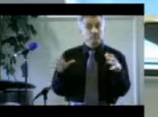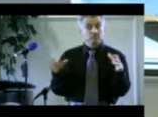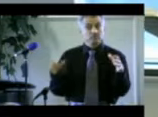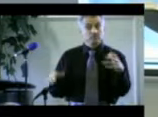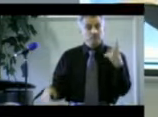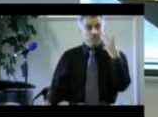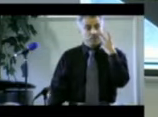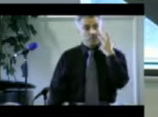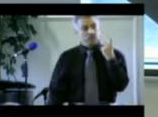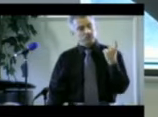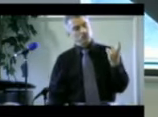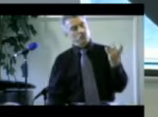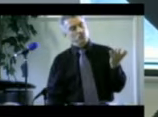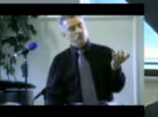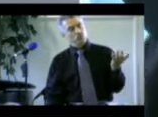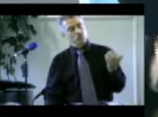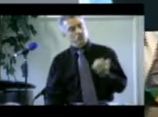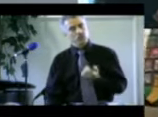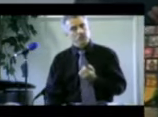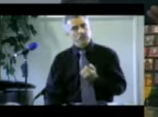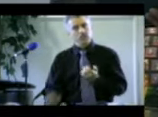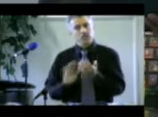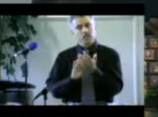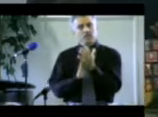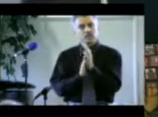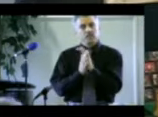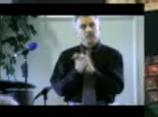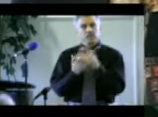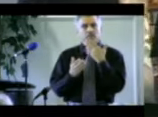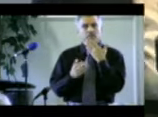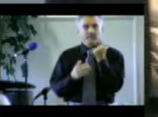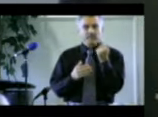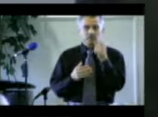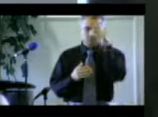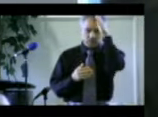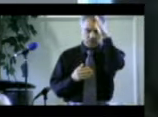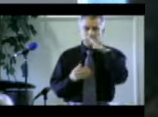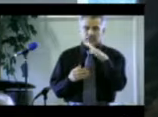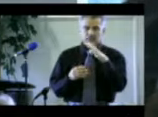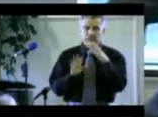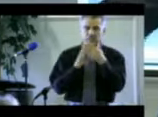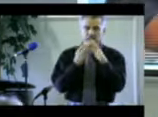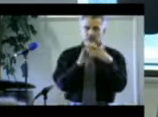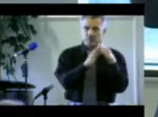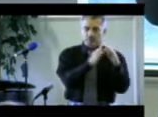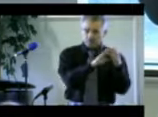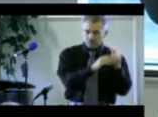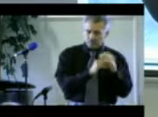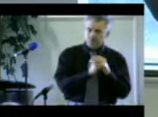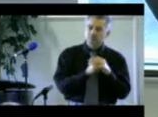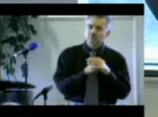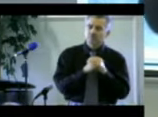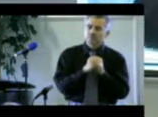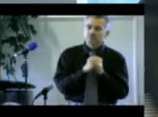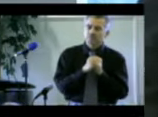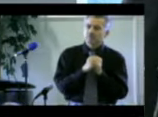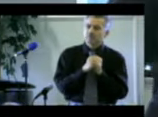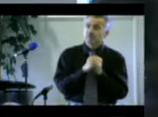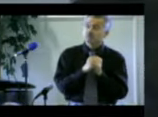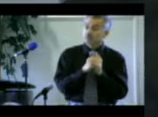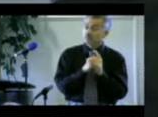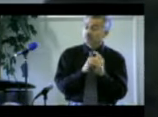it. He became known as the best carpenter in town. Unfortunately, being very